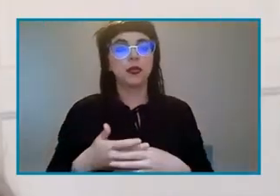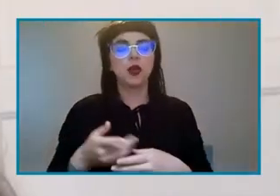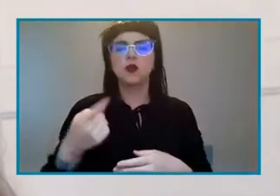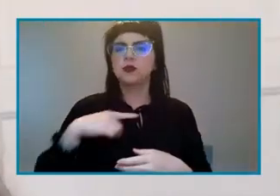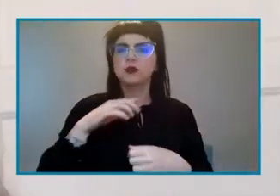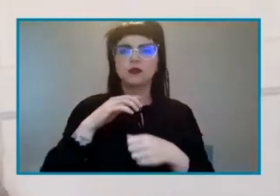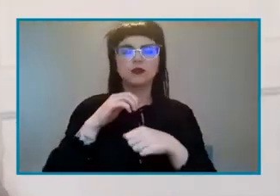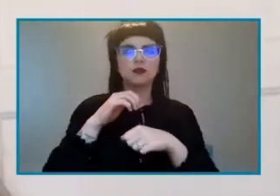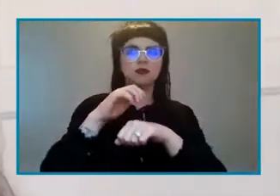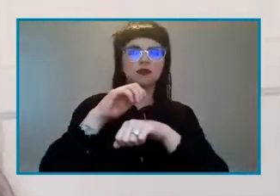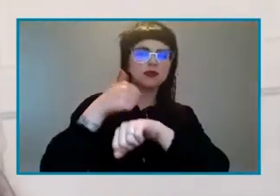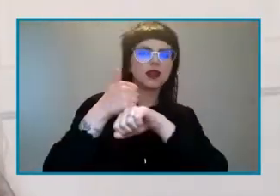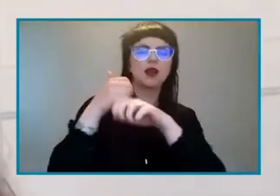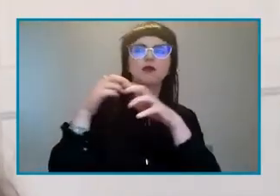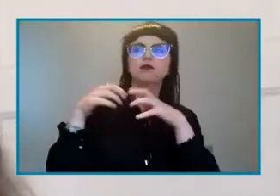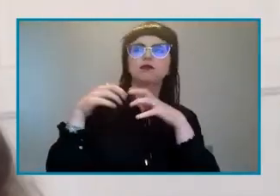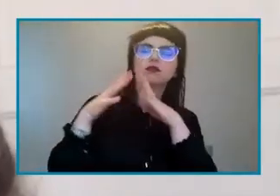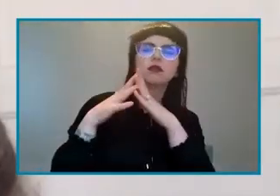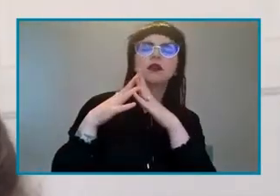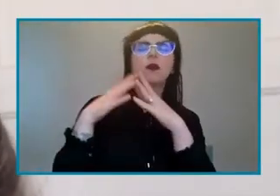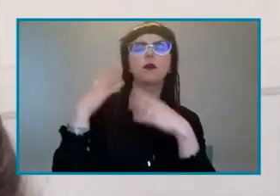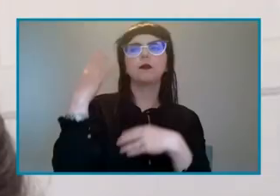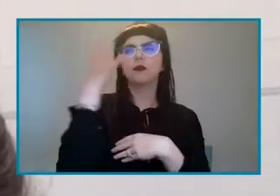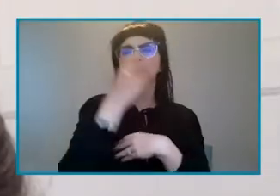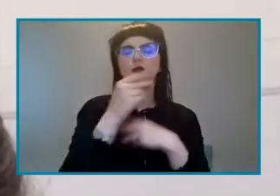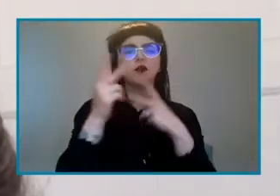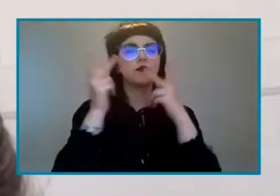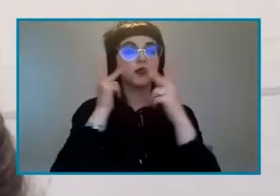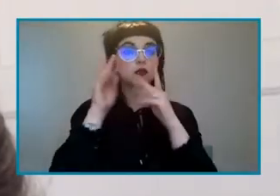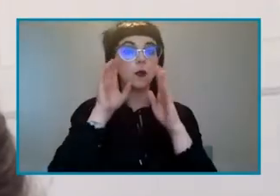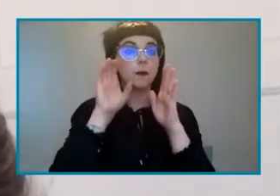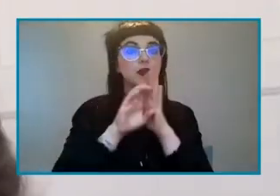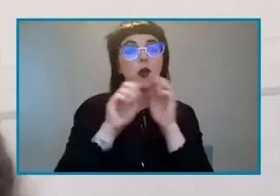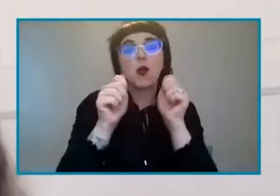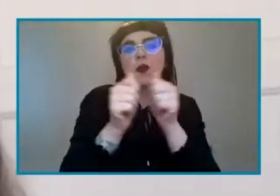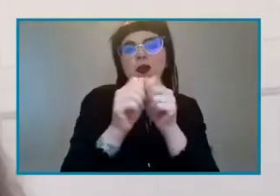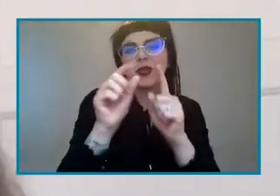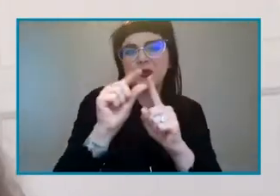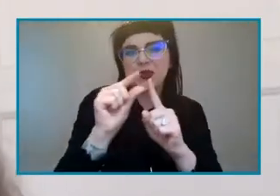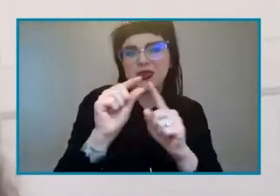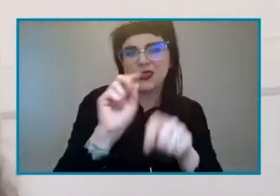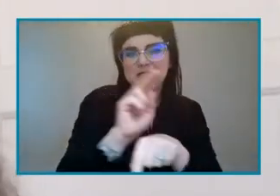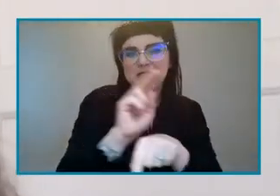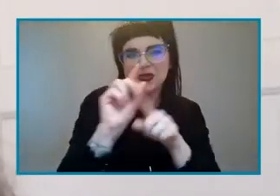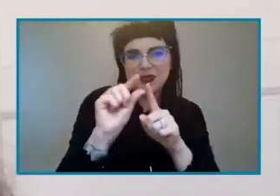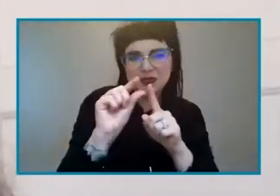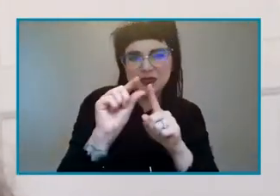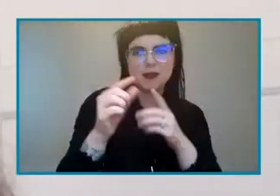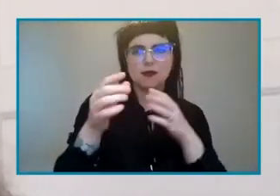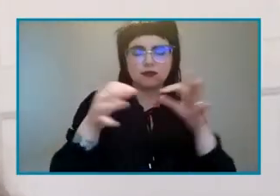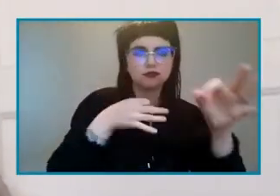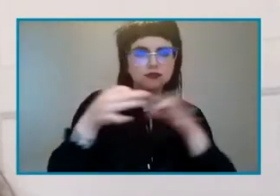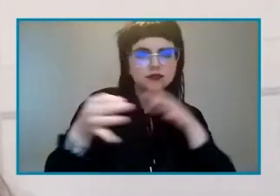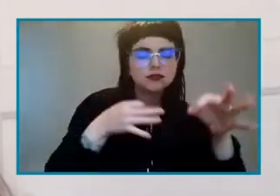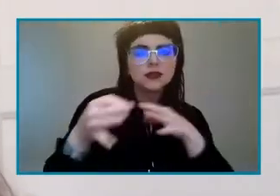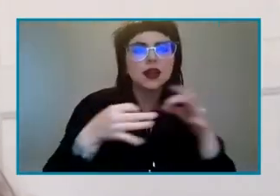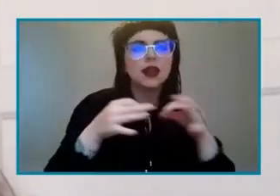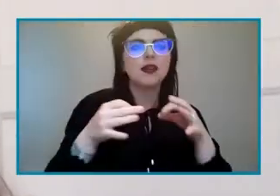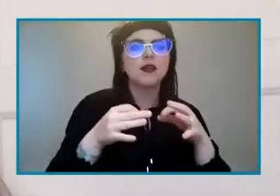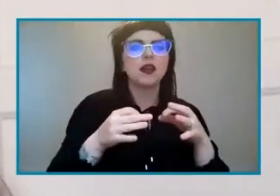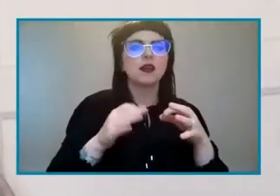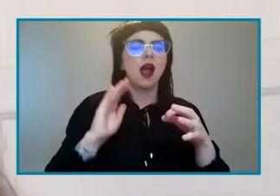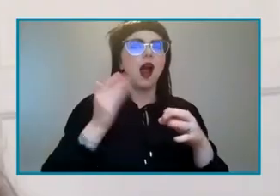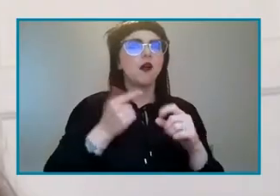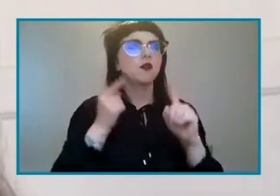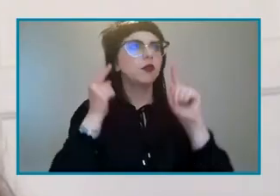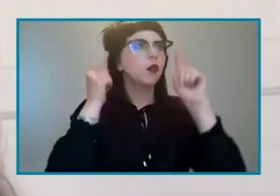beautiful visual picture through words of what it was that our hopes and dreams